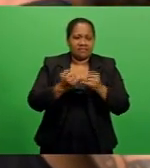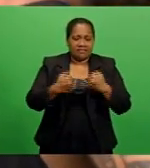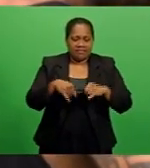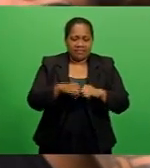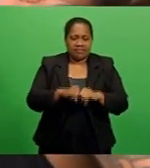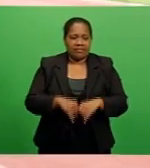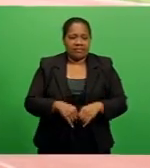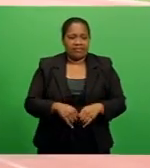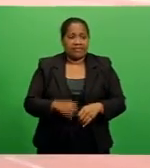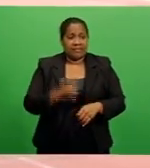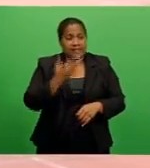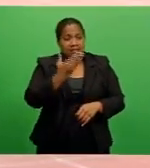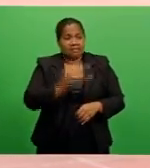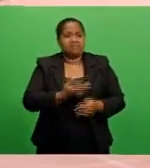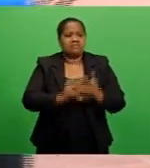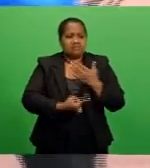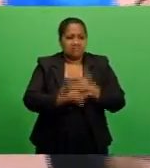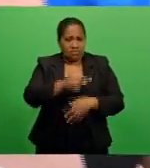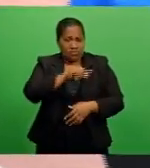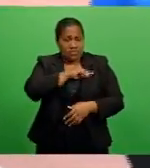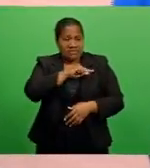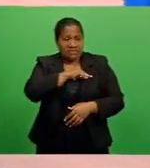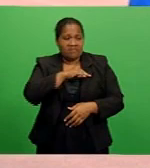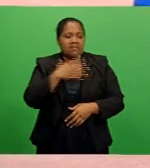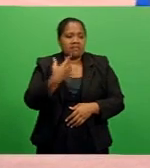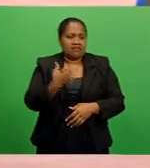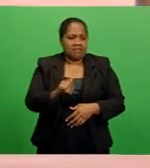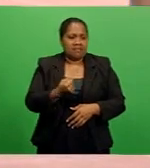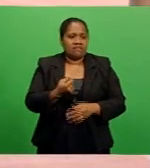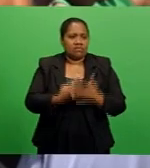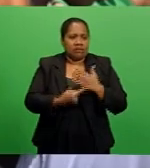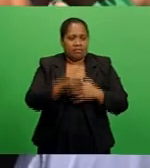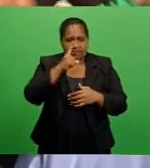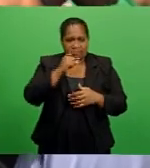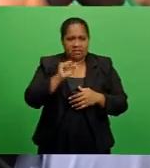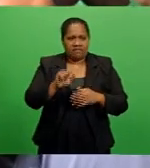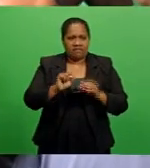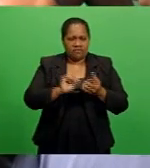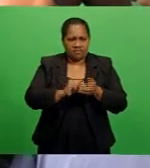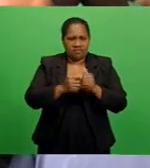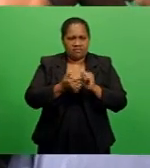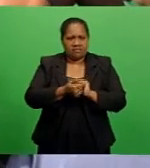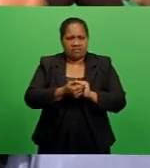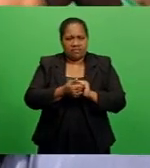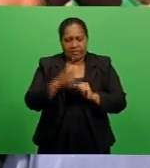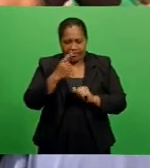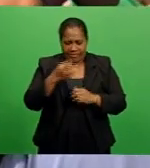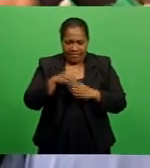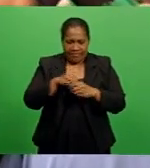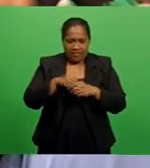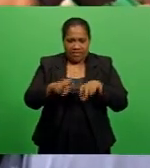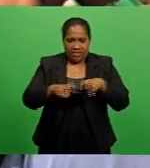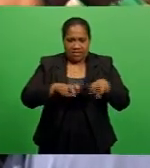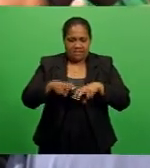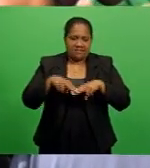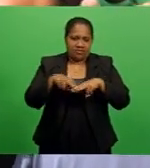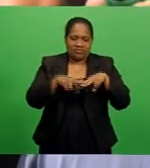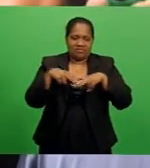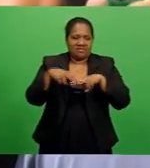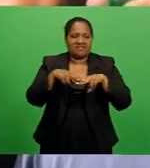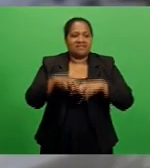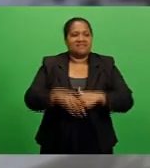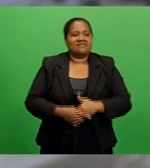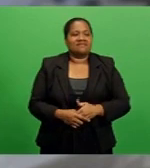to qualify by merit, he will have a chance to vie for the quota spot allocated for Athletics Fiji. Tali Materakula,